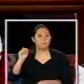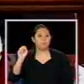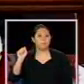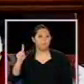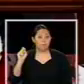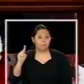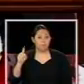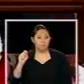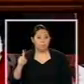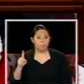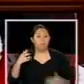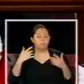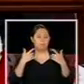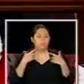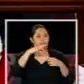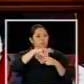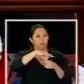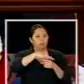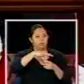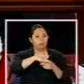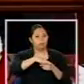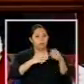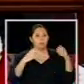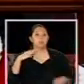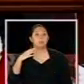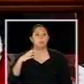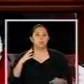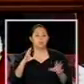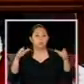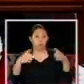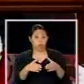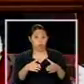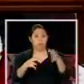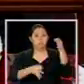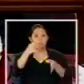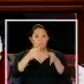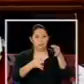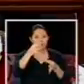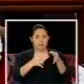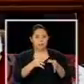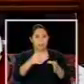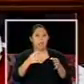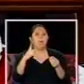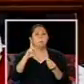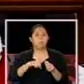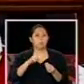7, 2011, pinagbutohan ho sa Committee on Justice yung substance nung Del Castillo